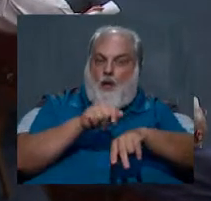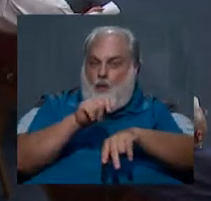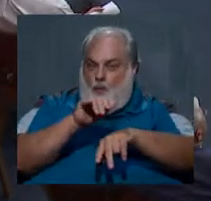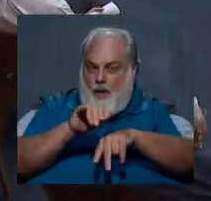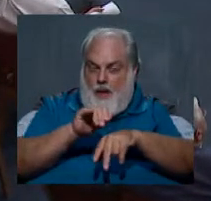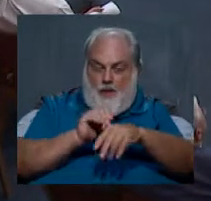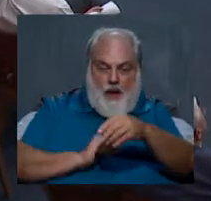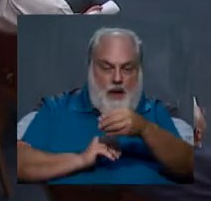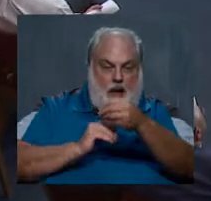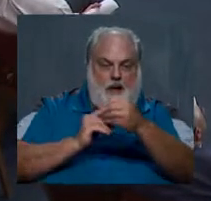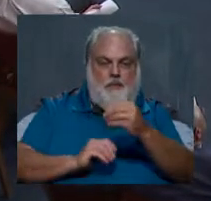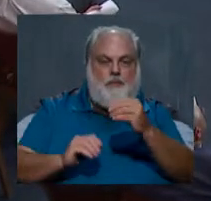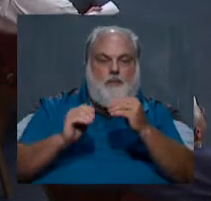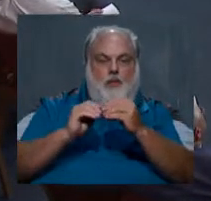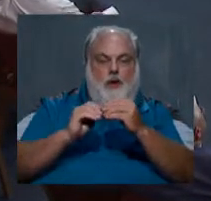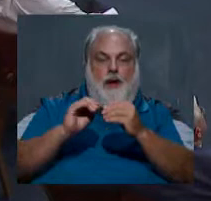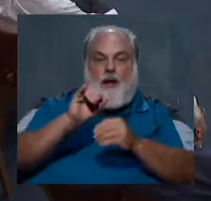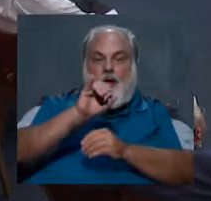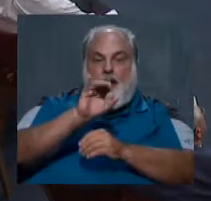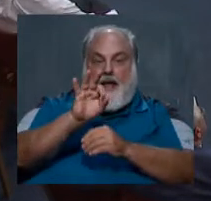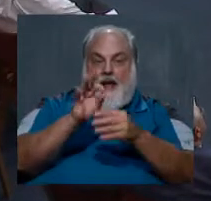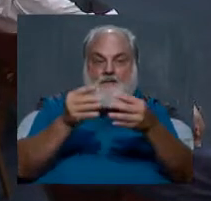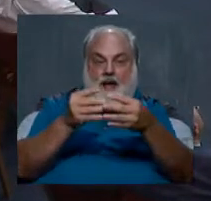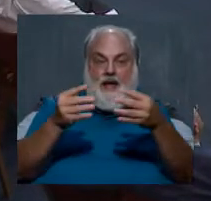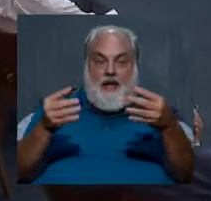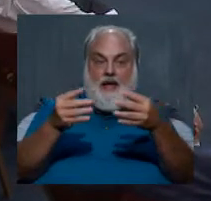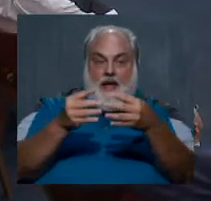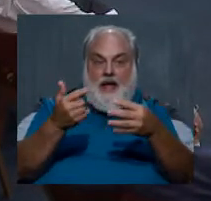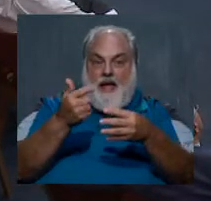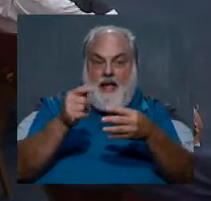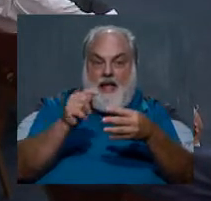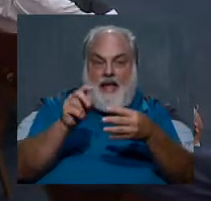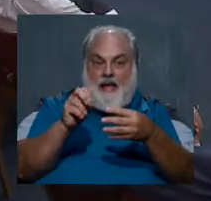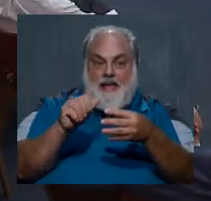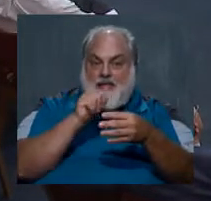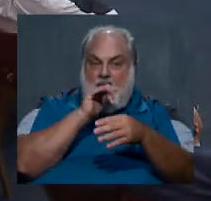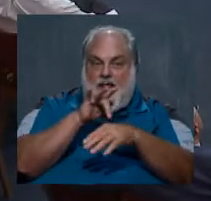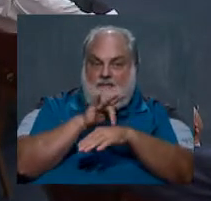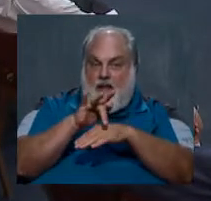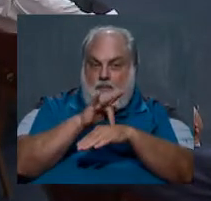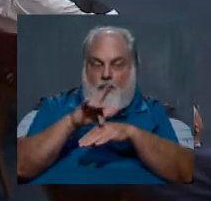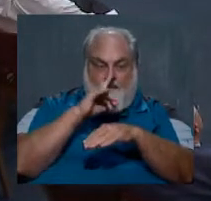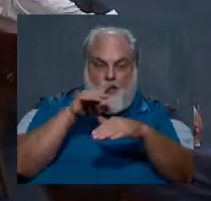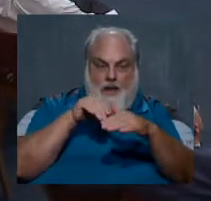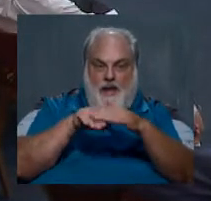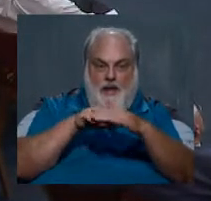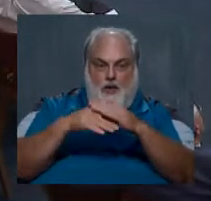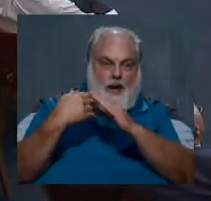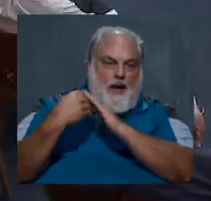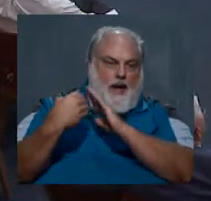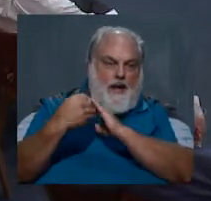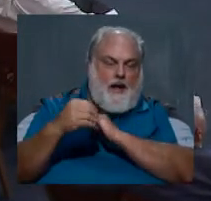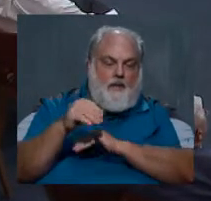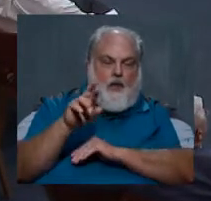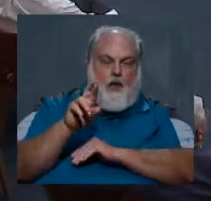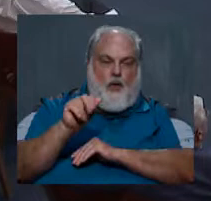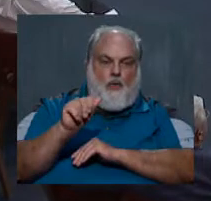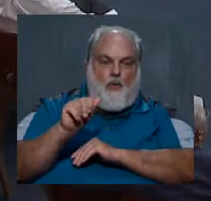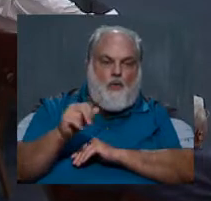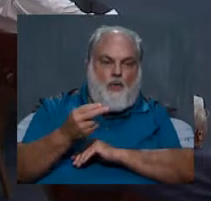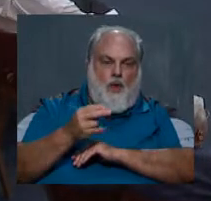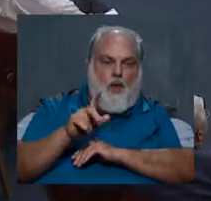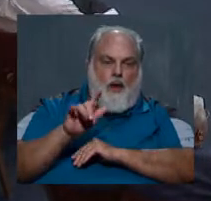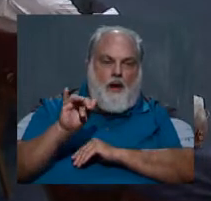more traffic if the back gate is not available for people to enter and exit on the Rawling side as well.